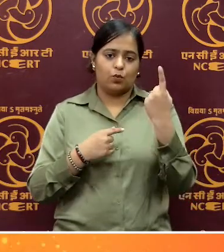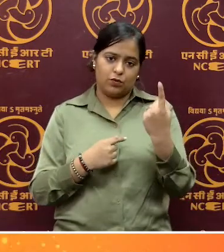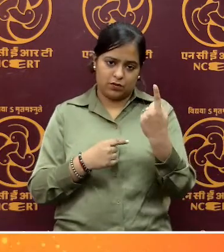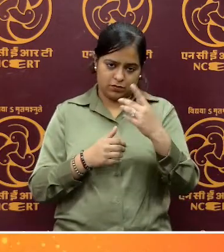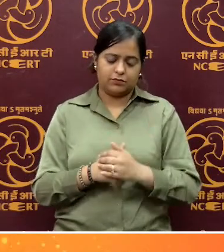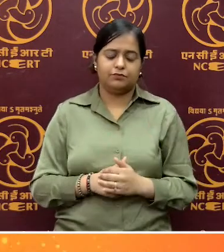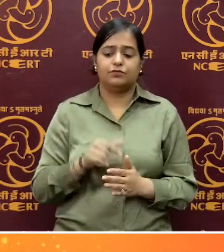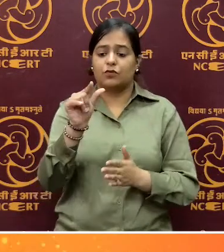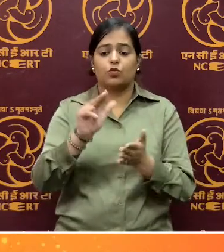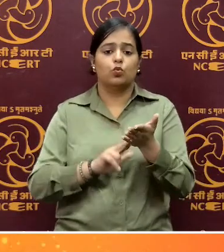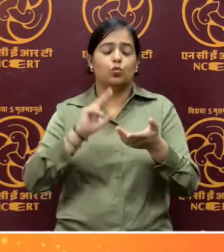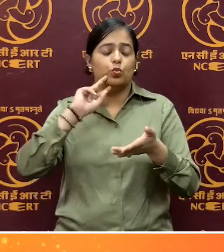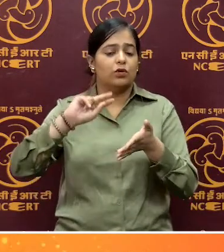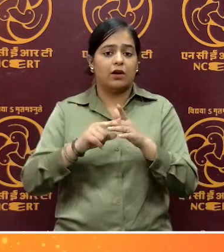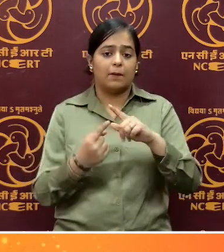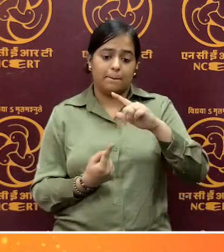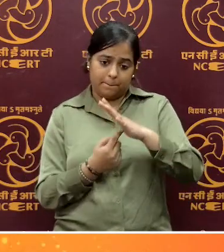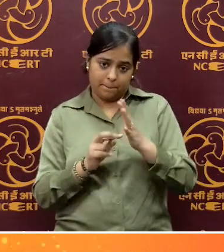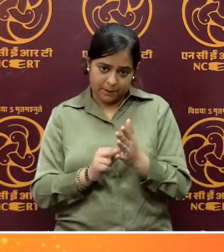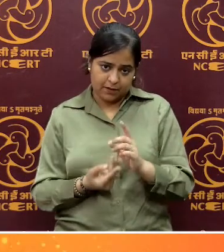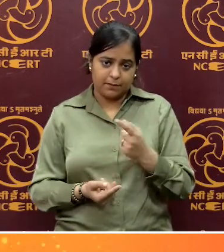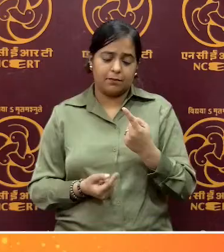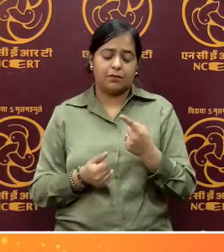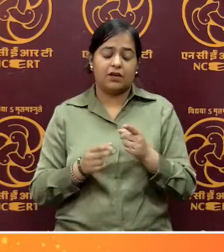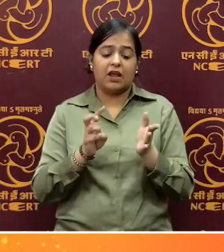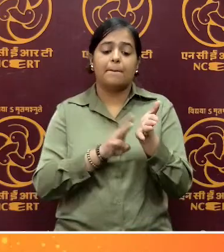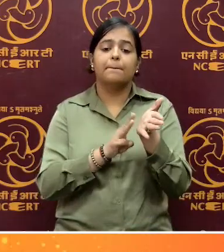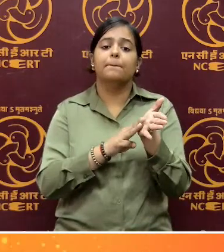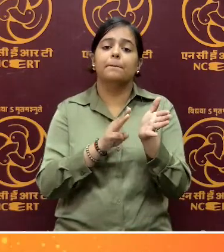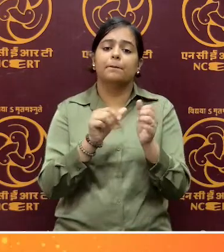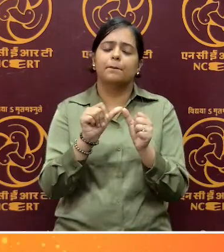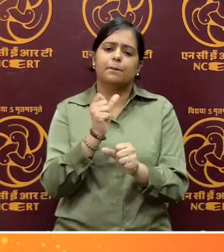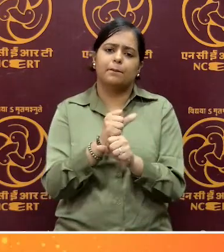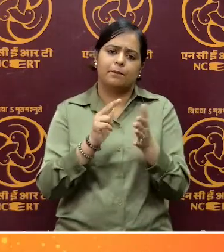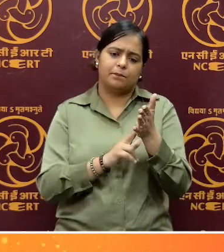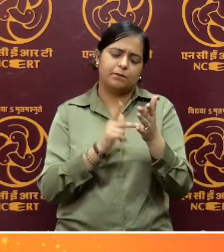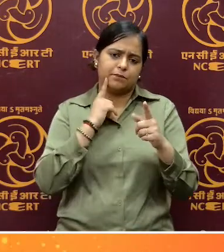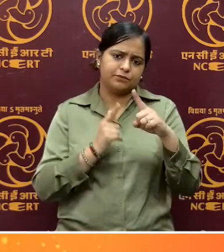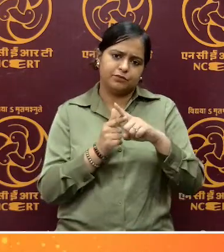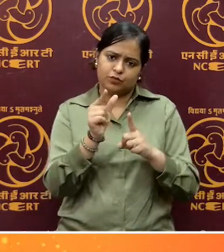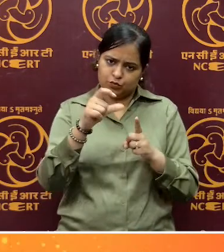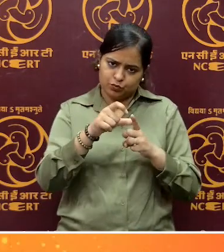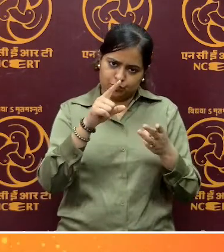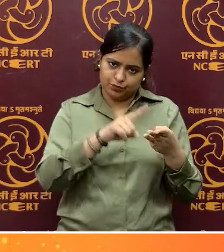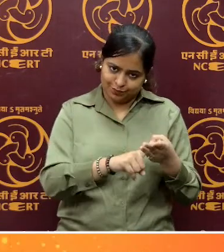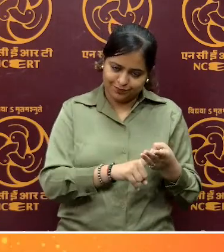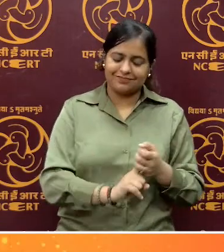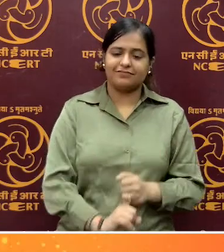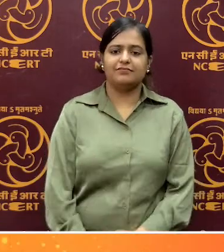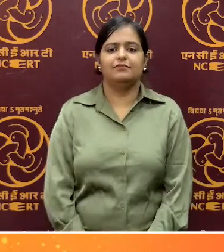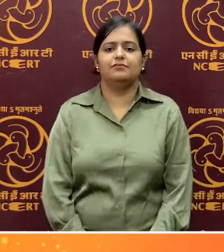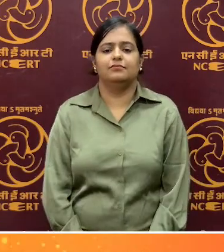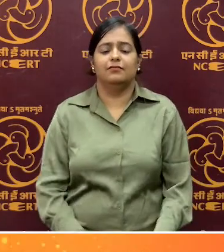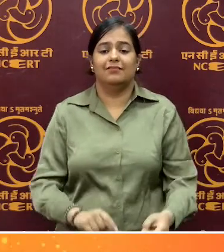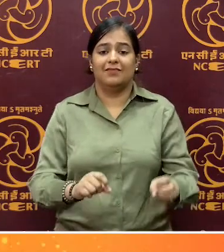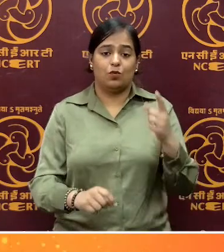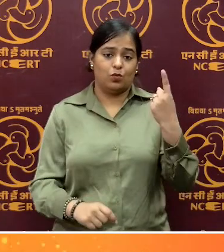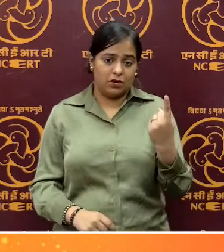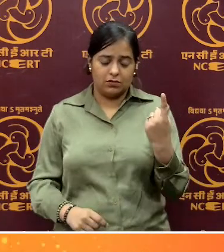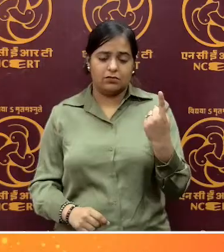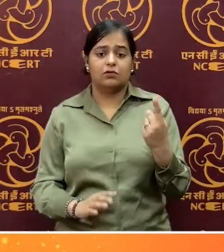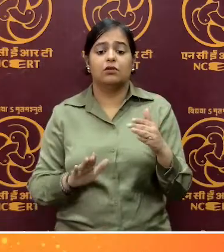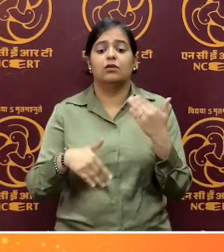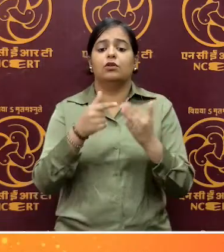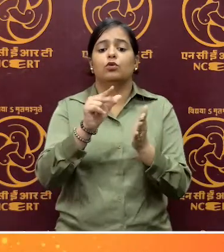Unit means here refers to the magnitude. That means a vector which has magnitude 1. A